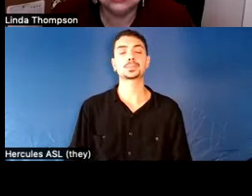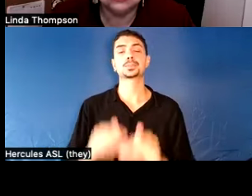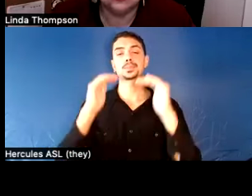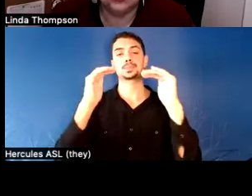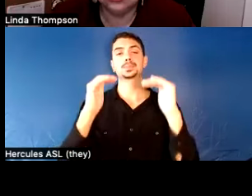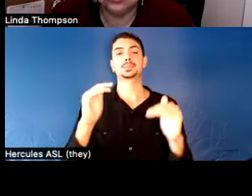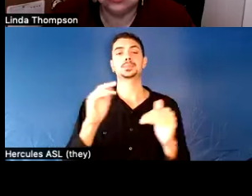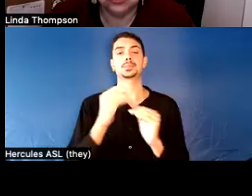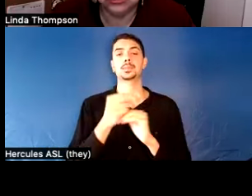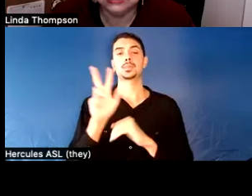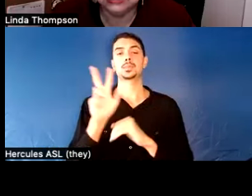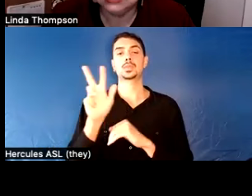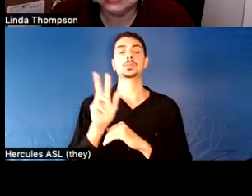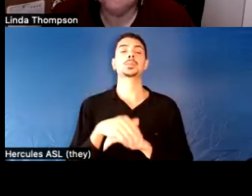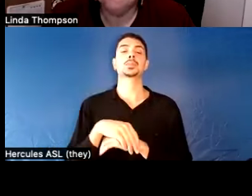guilt,